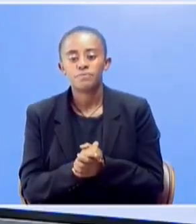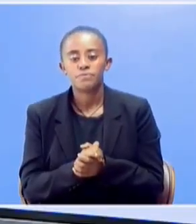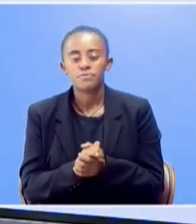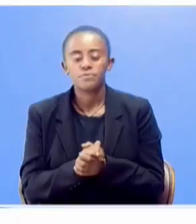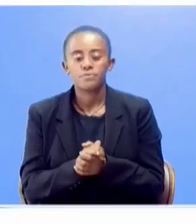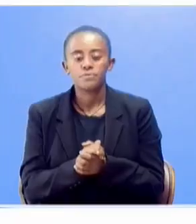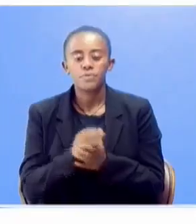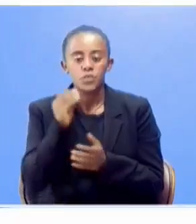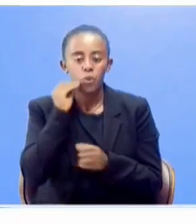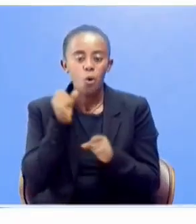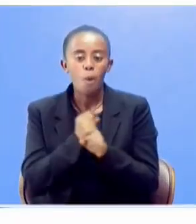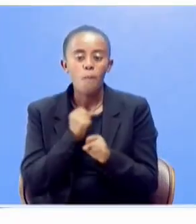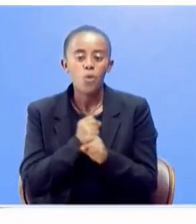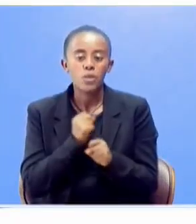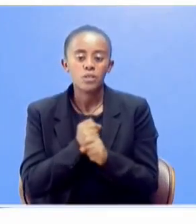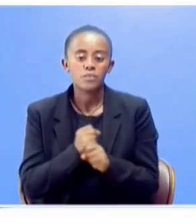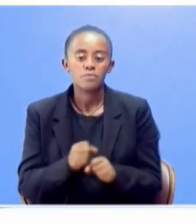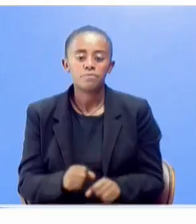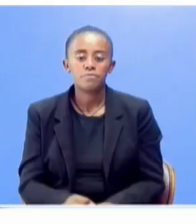Homework.